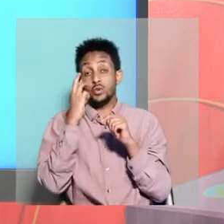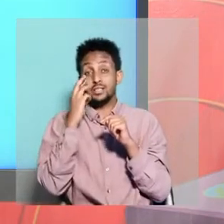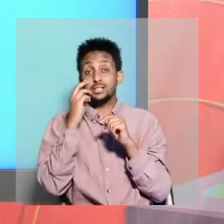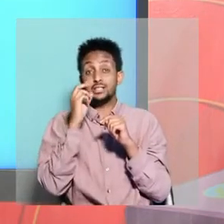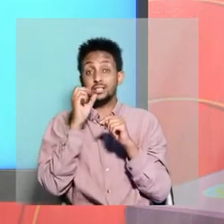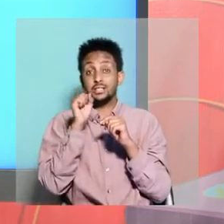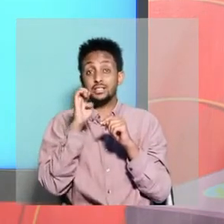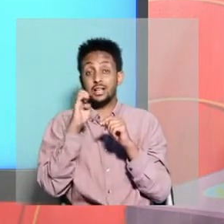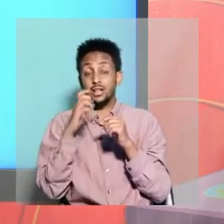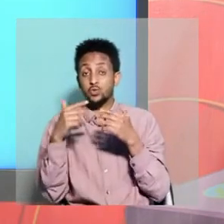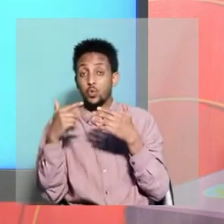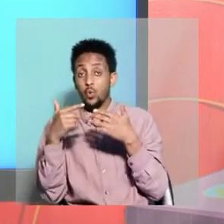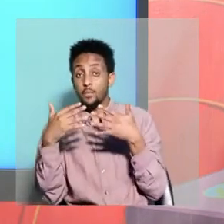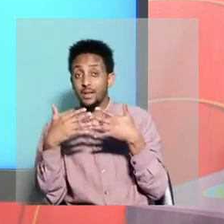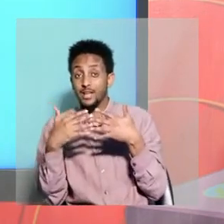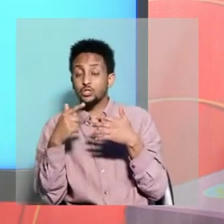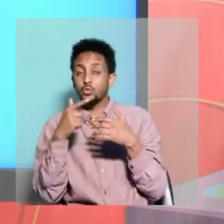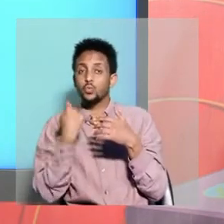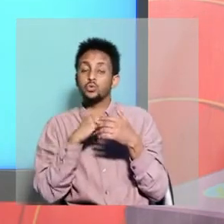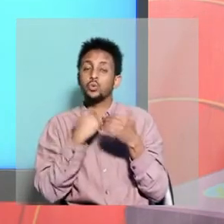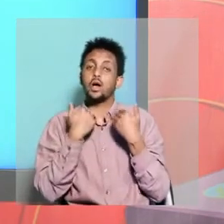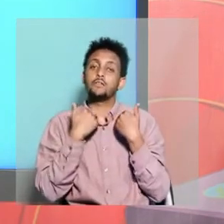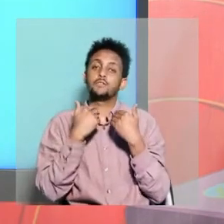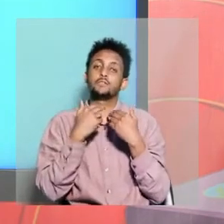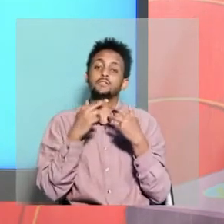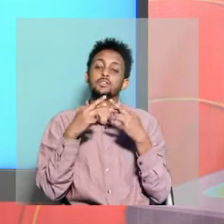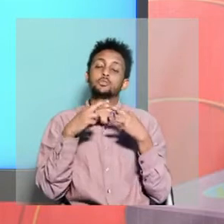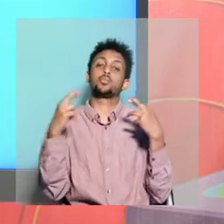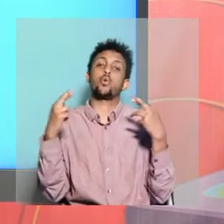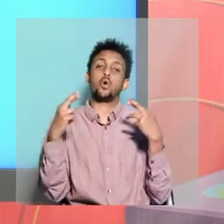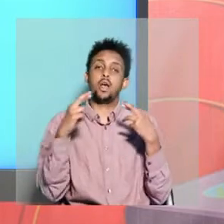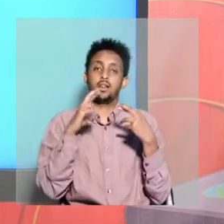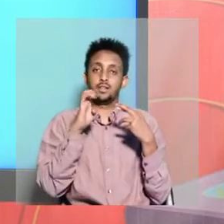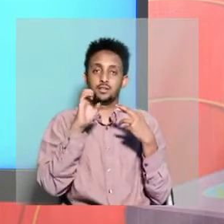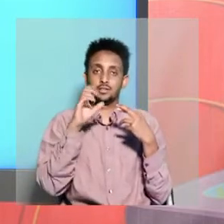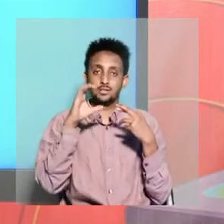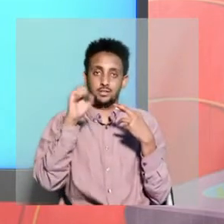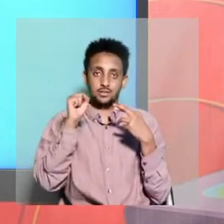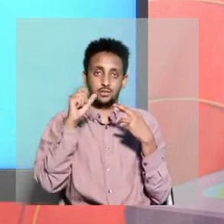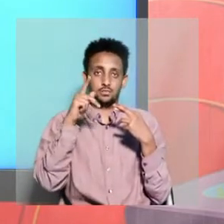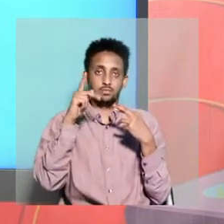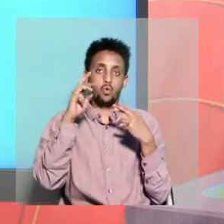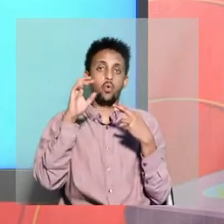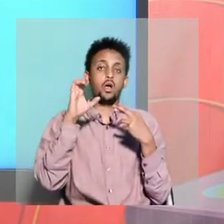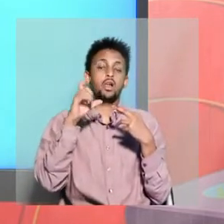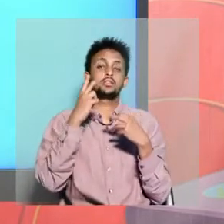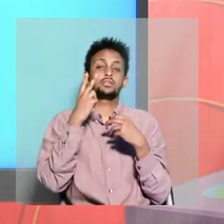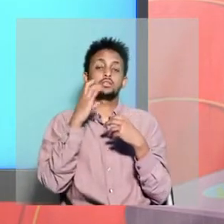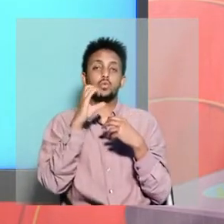series combination, we need to have it a reciprocal sum, or you should have to use C1